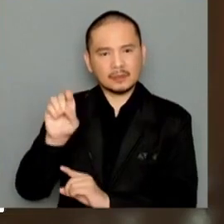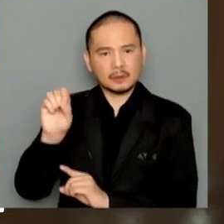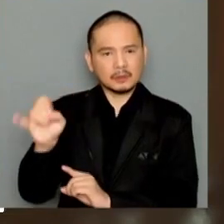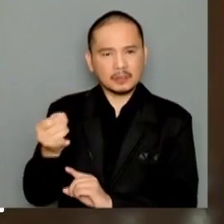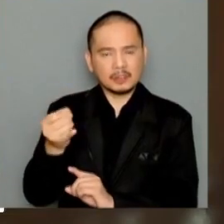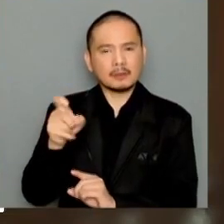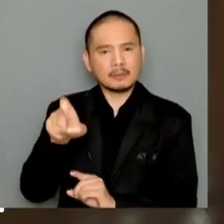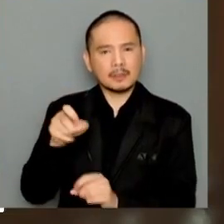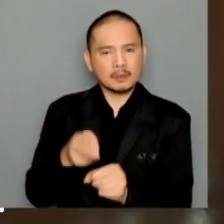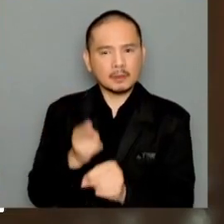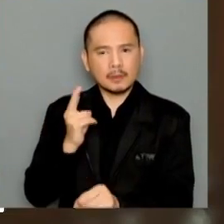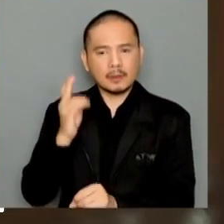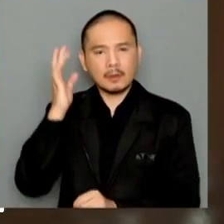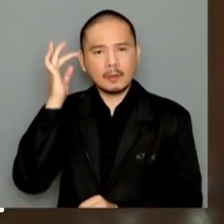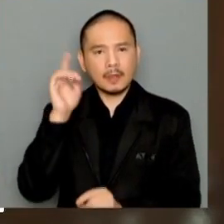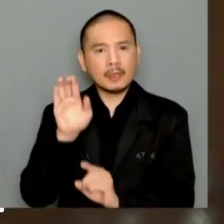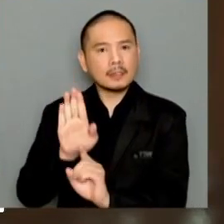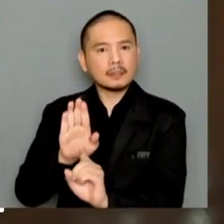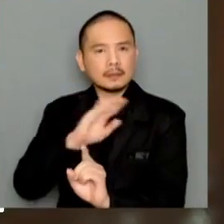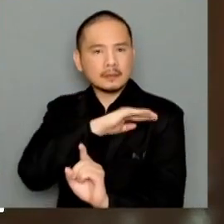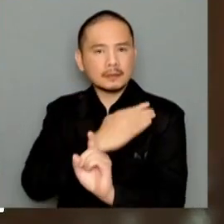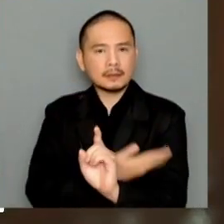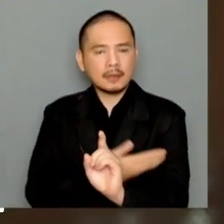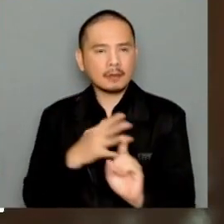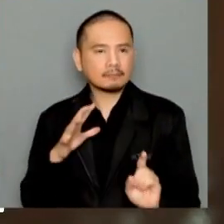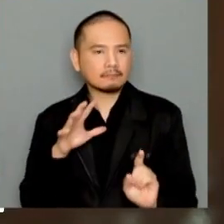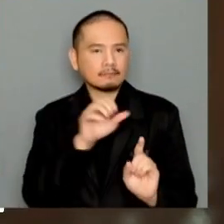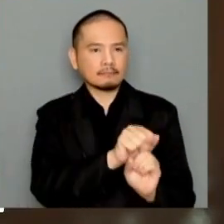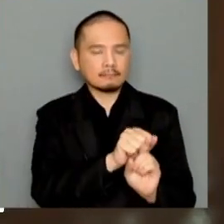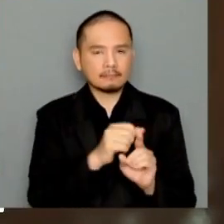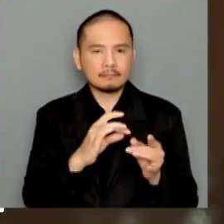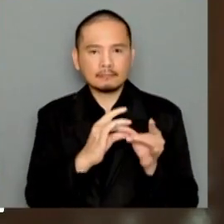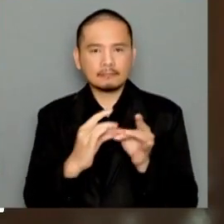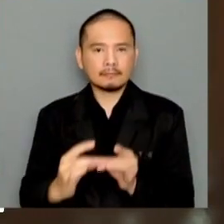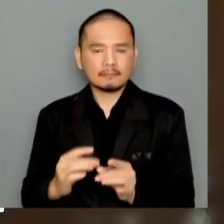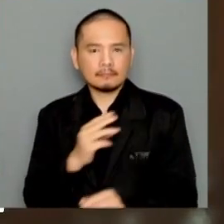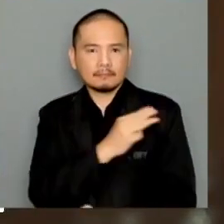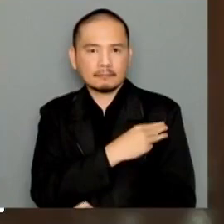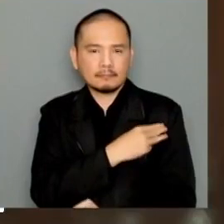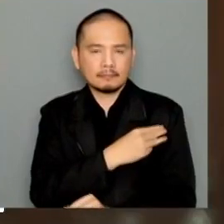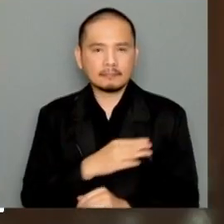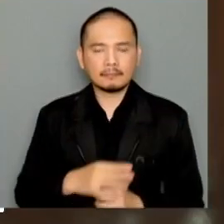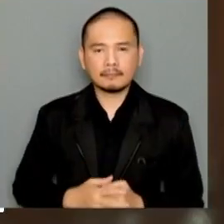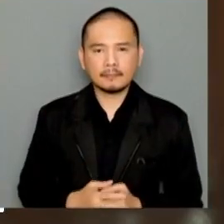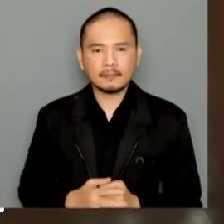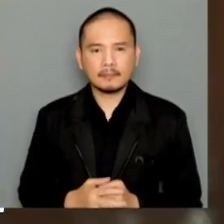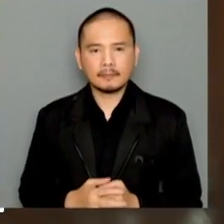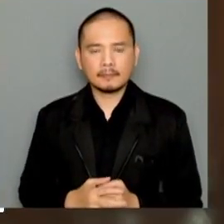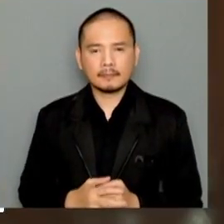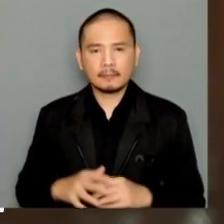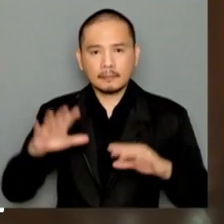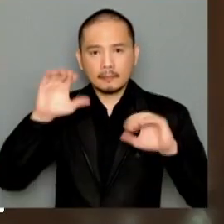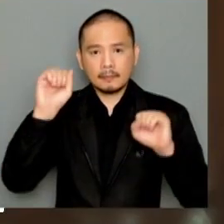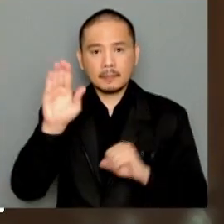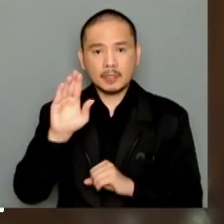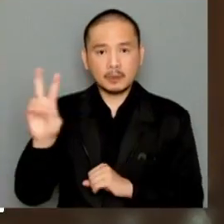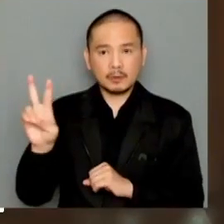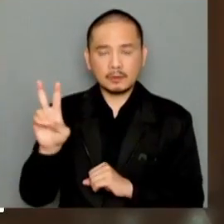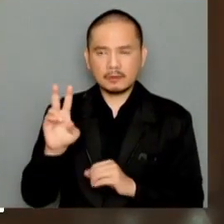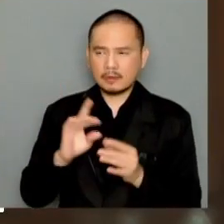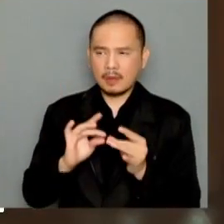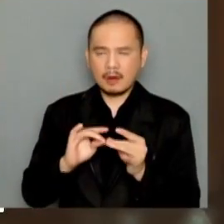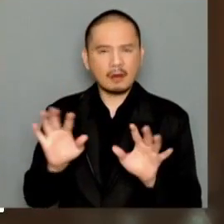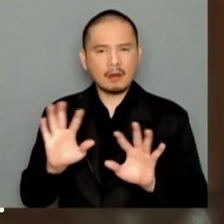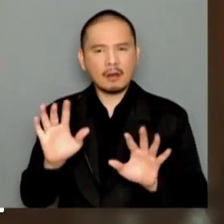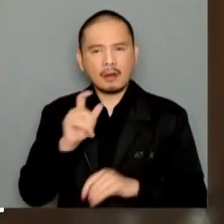or following the arrest of his son over drug charges have no basis. That's according to President Ferdinand Marcos Jr. This